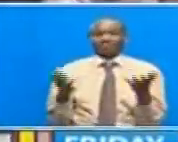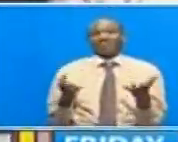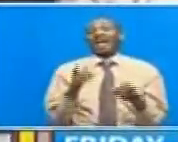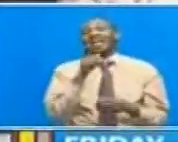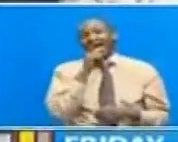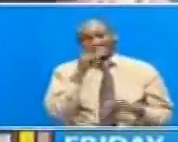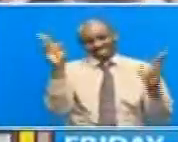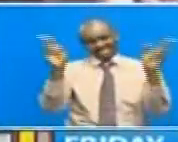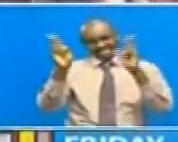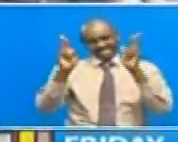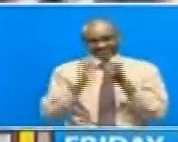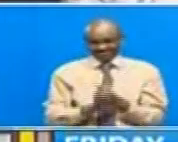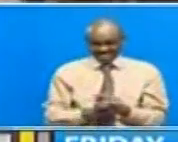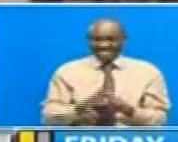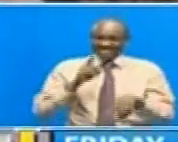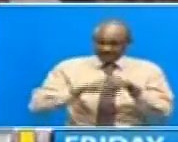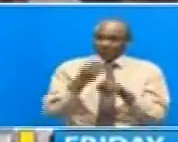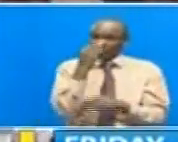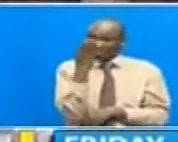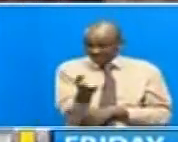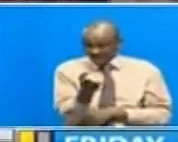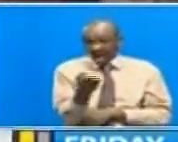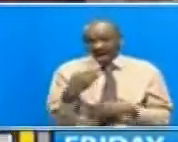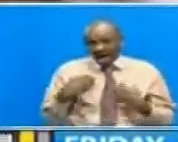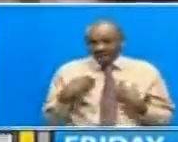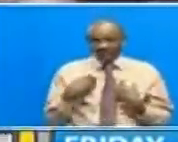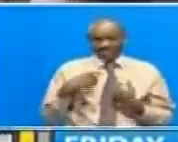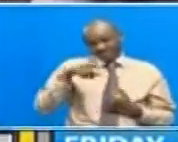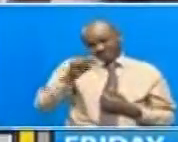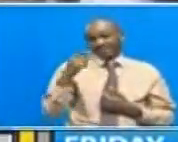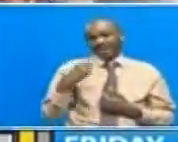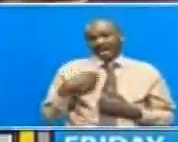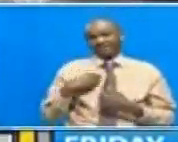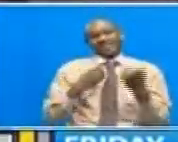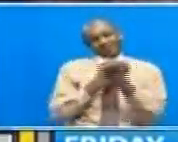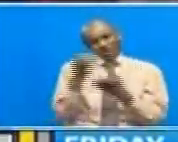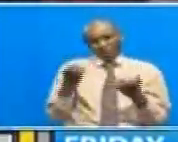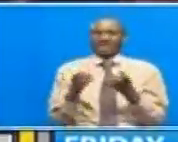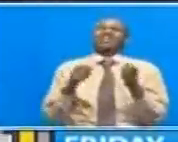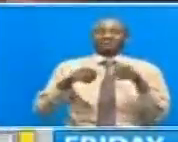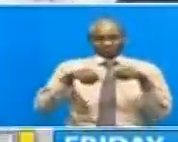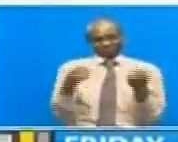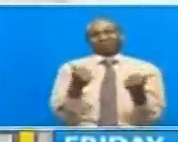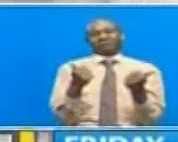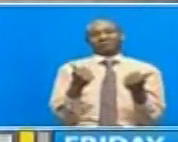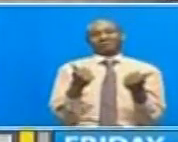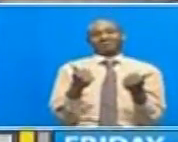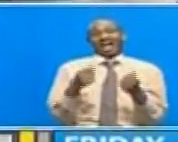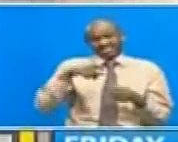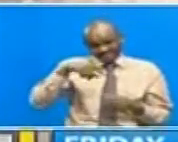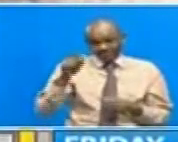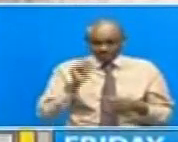lunch is ready. For every meal served is a mile away from her economic troubles, a step closer